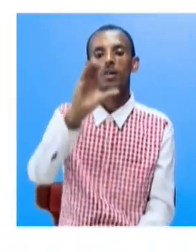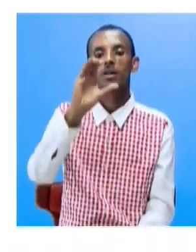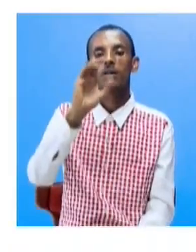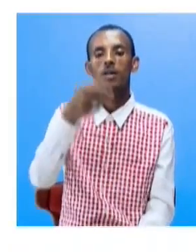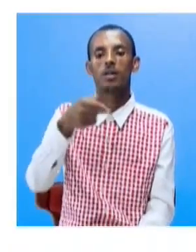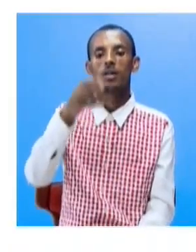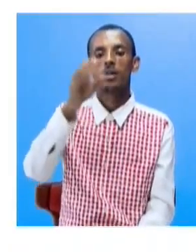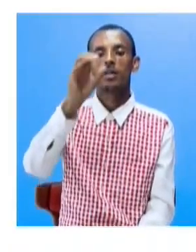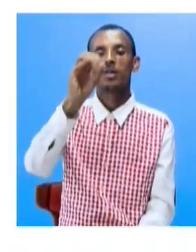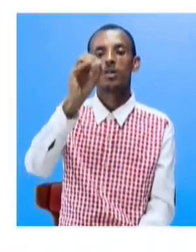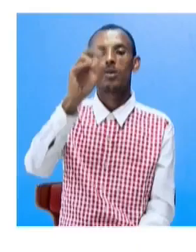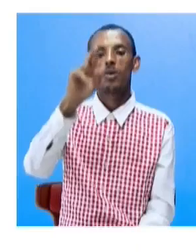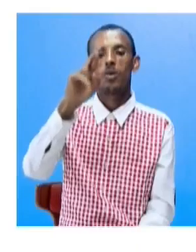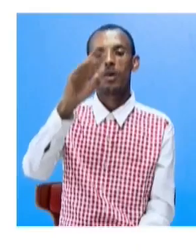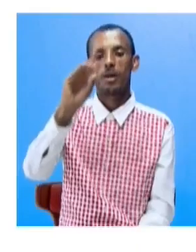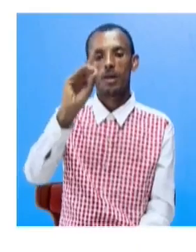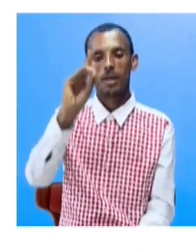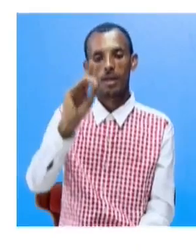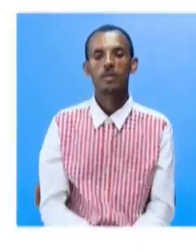Chord